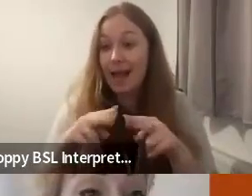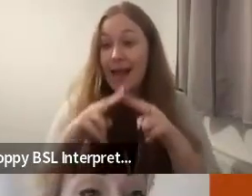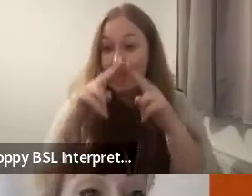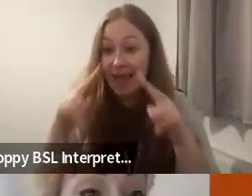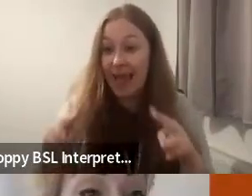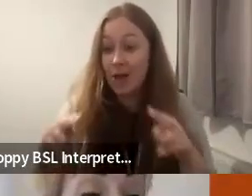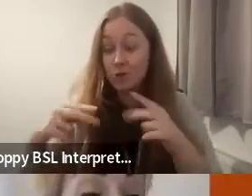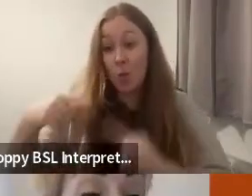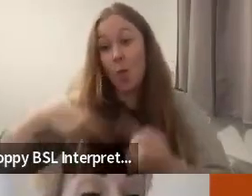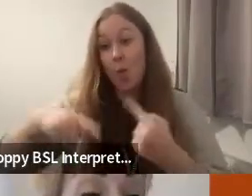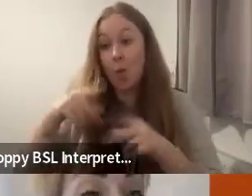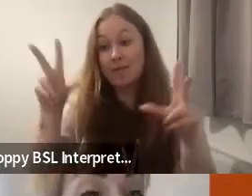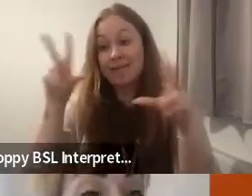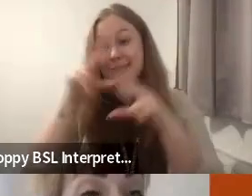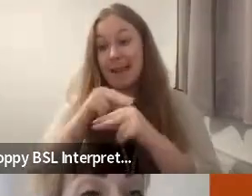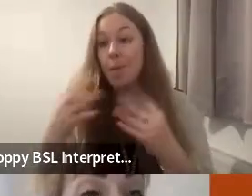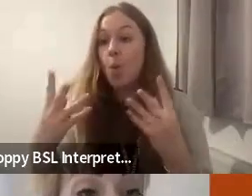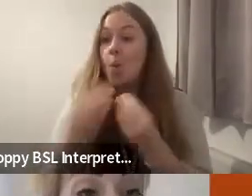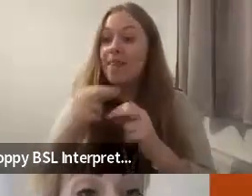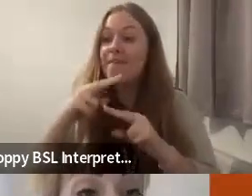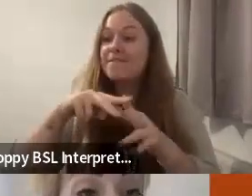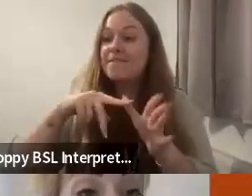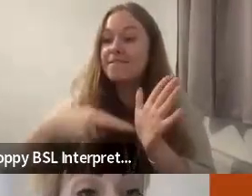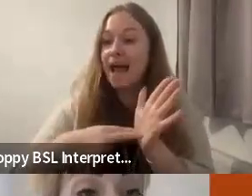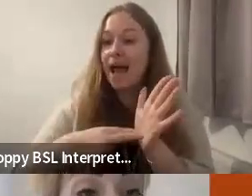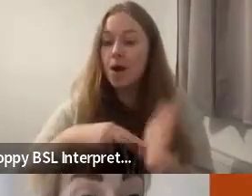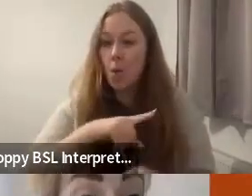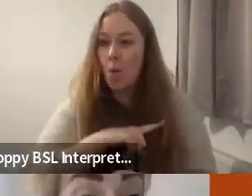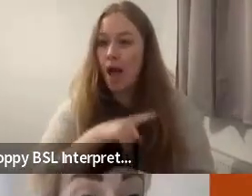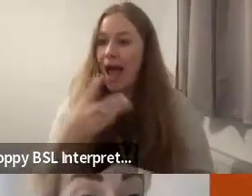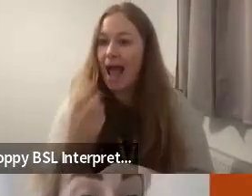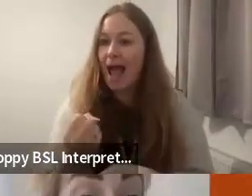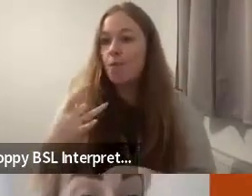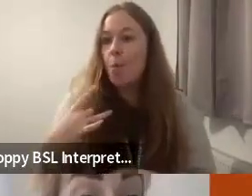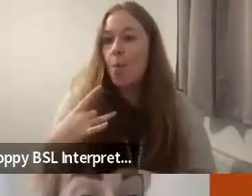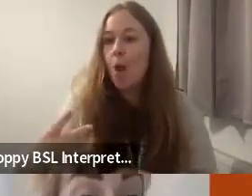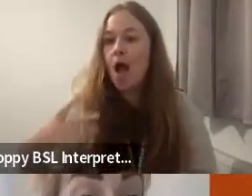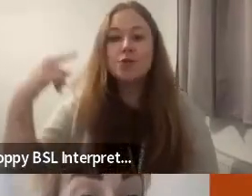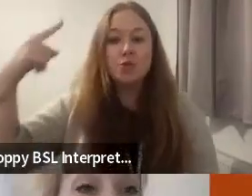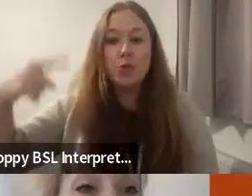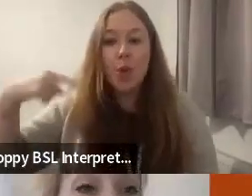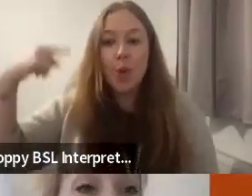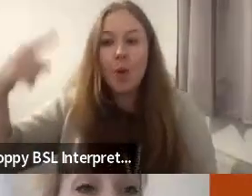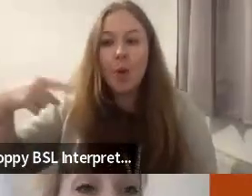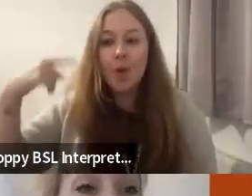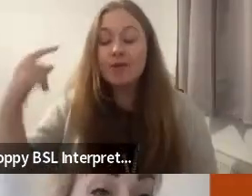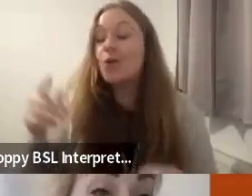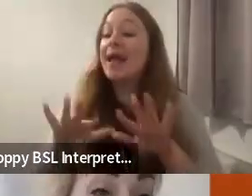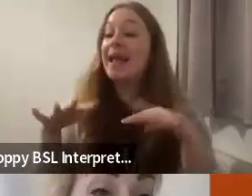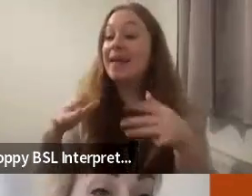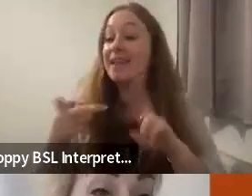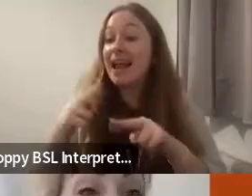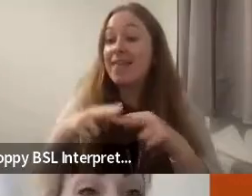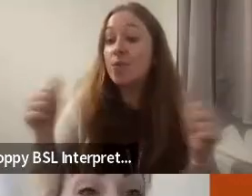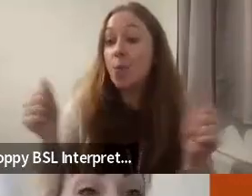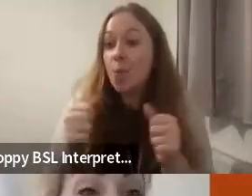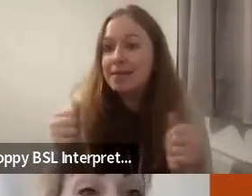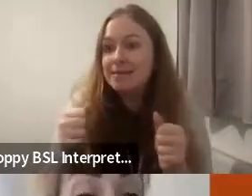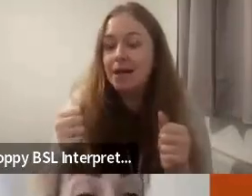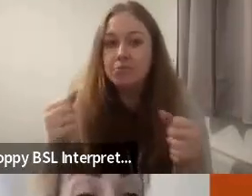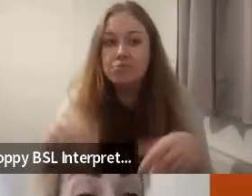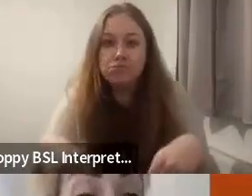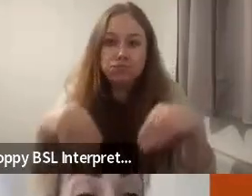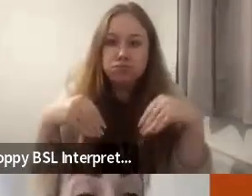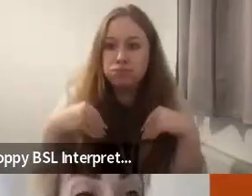fan, and it's that white noise. So even in the cold winter months, the fans are all going in every single room, and